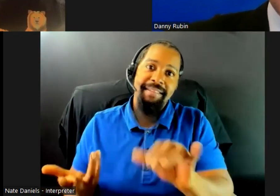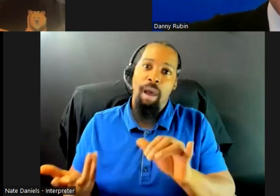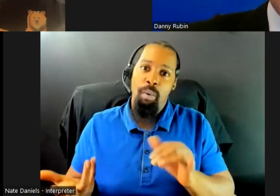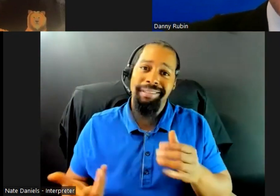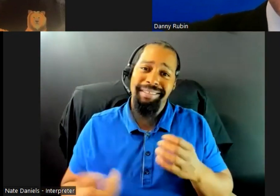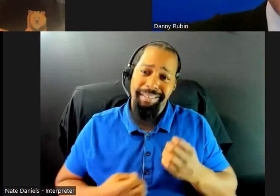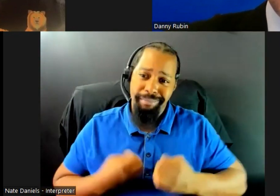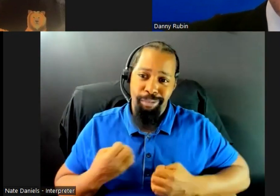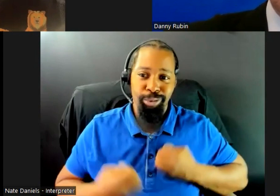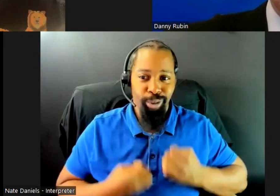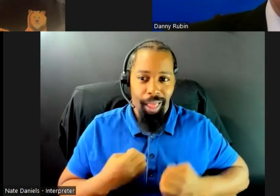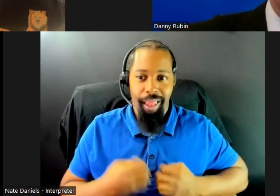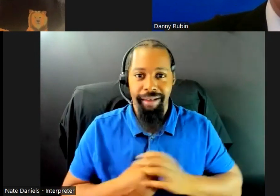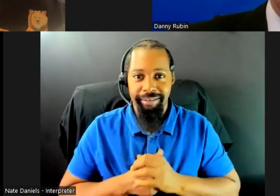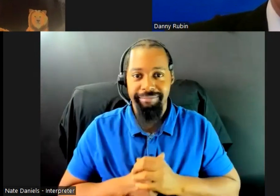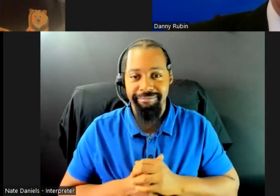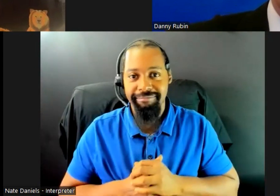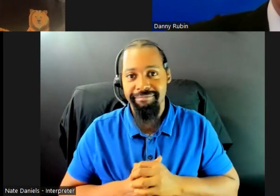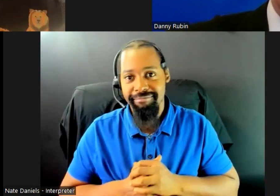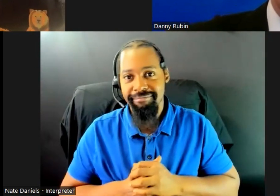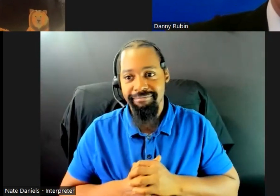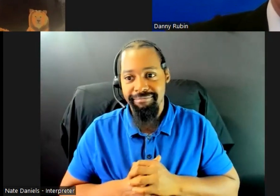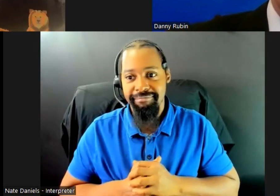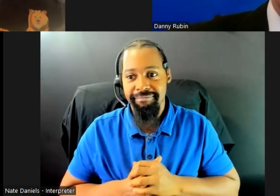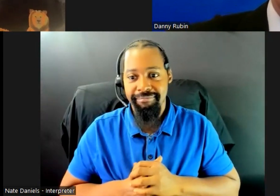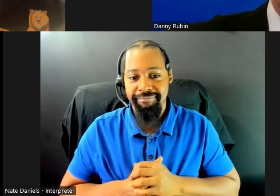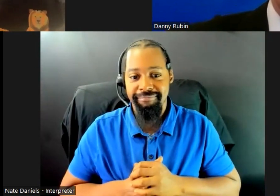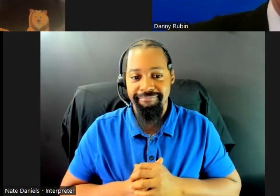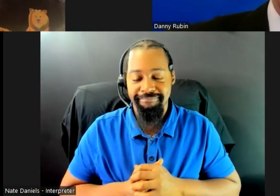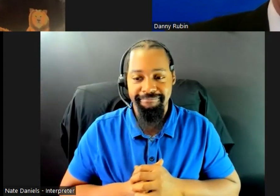dress. We all had